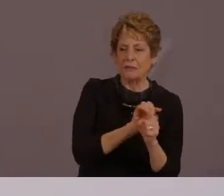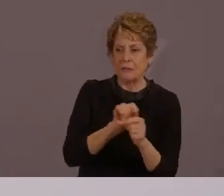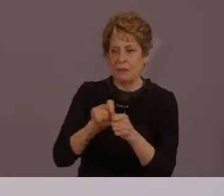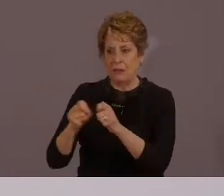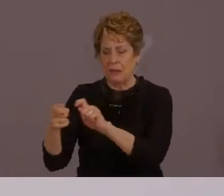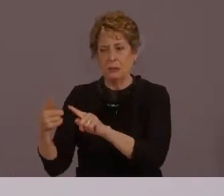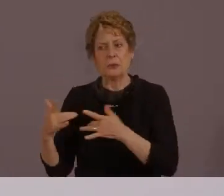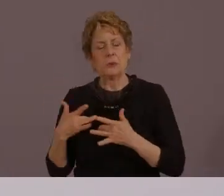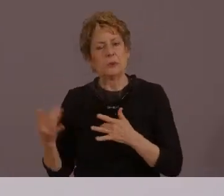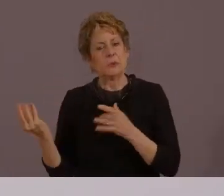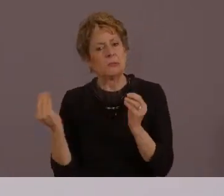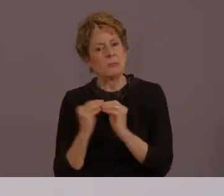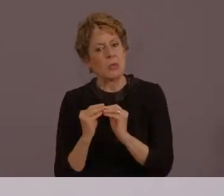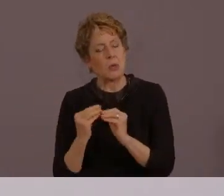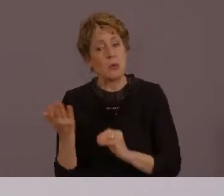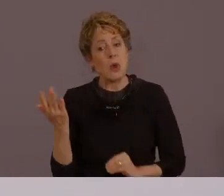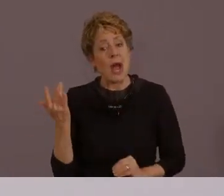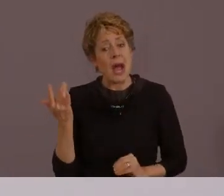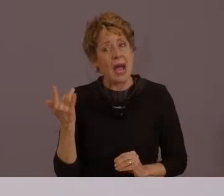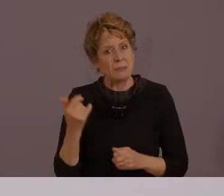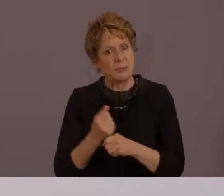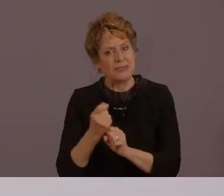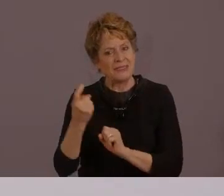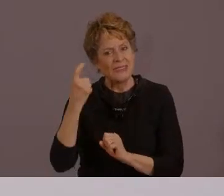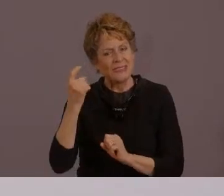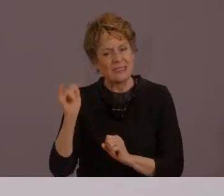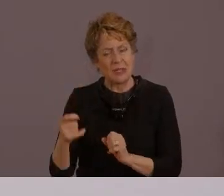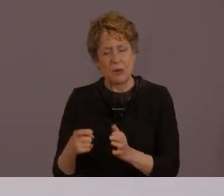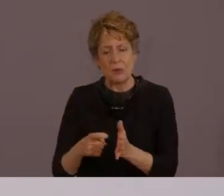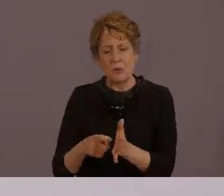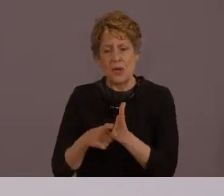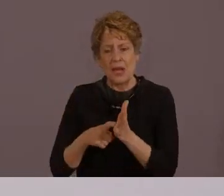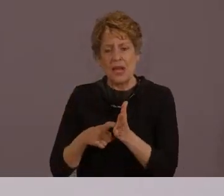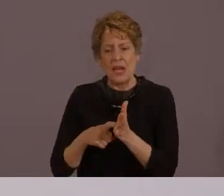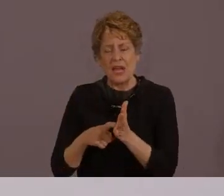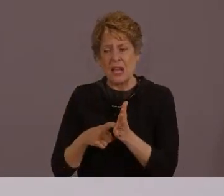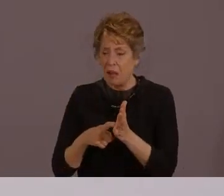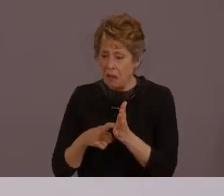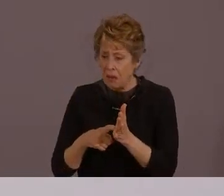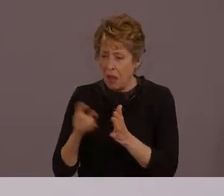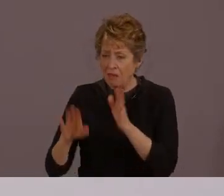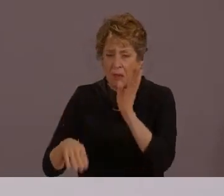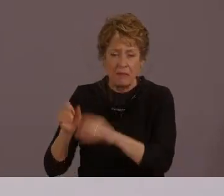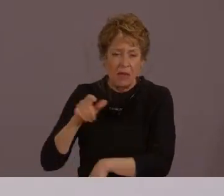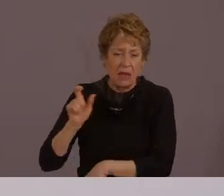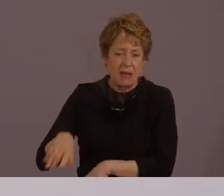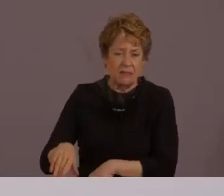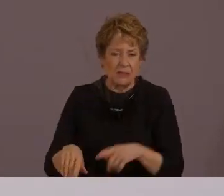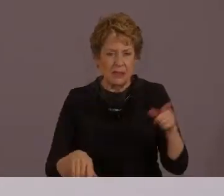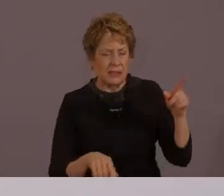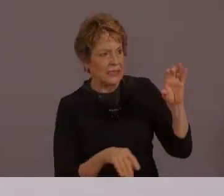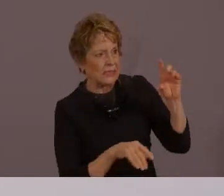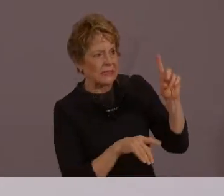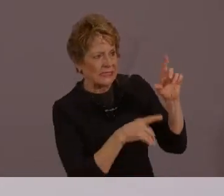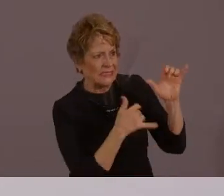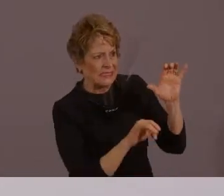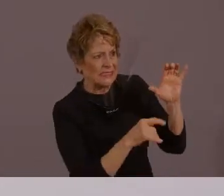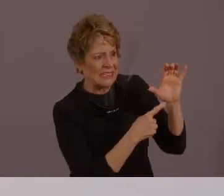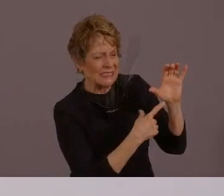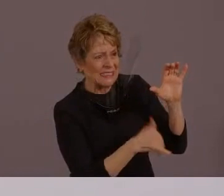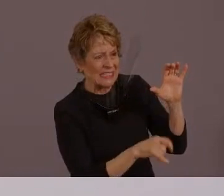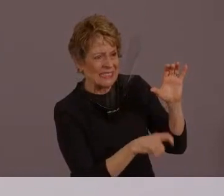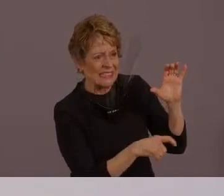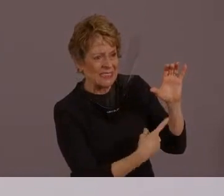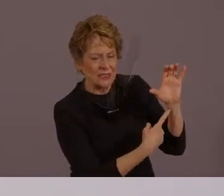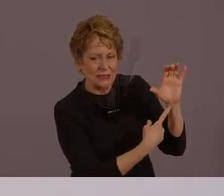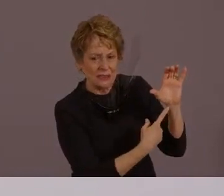to take back these mitigations when the CDC says continue to do it, when your top hospital provider in Arizona says you need